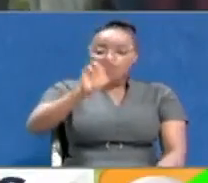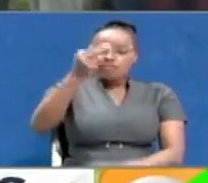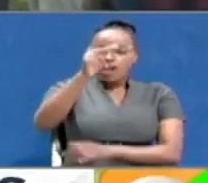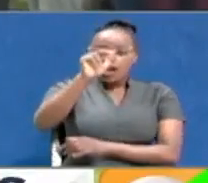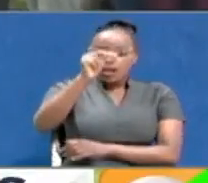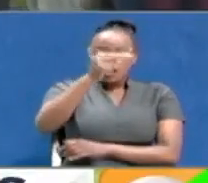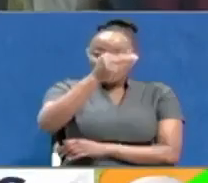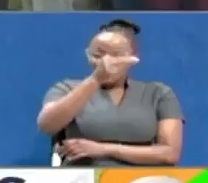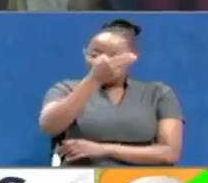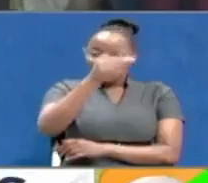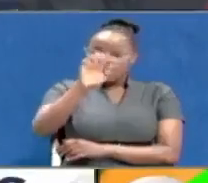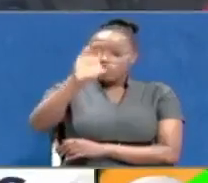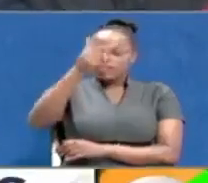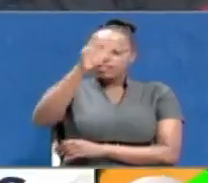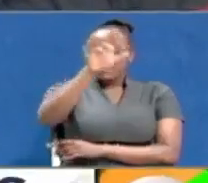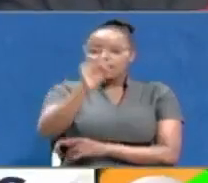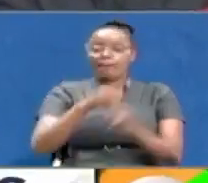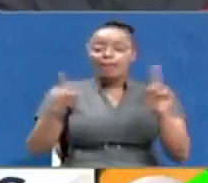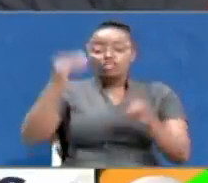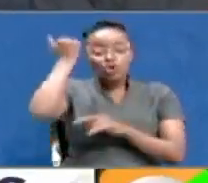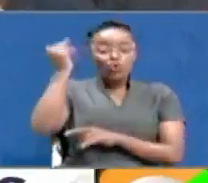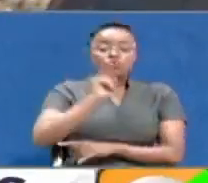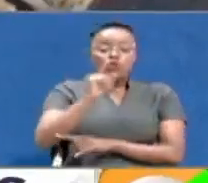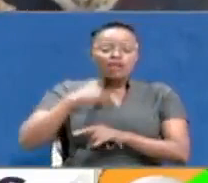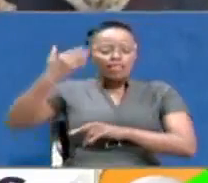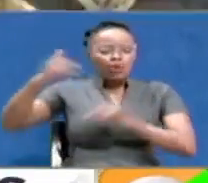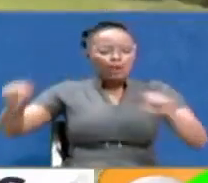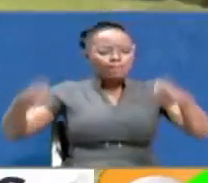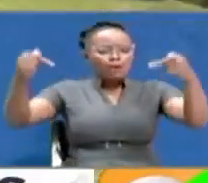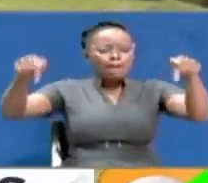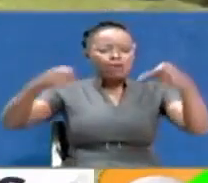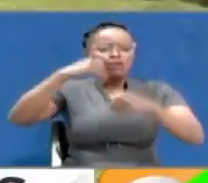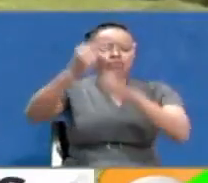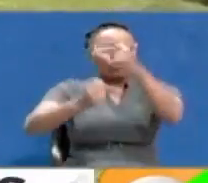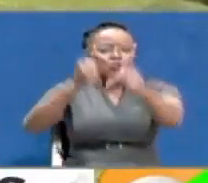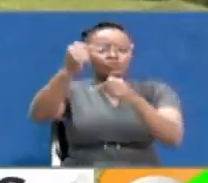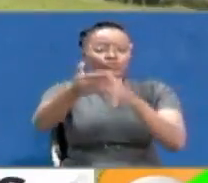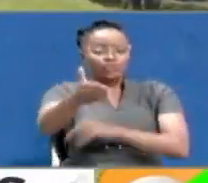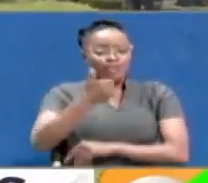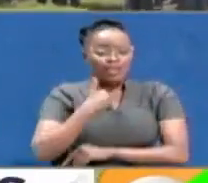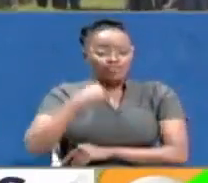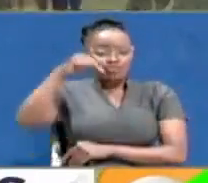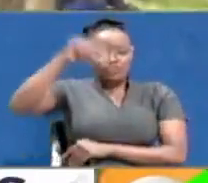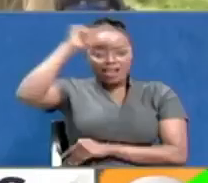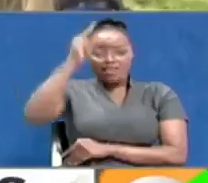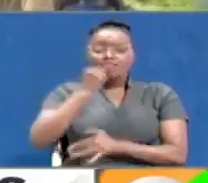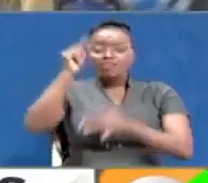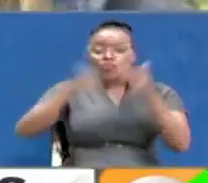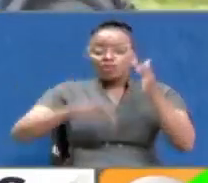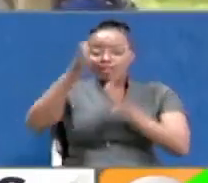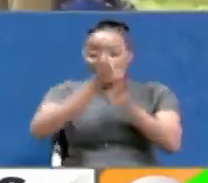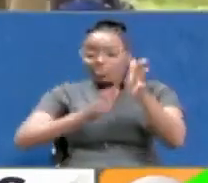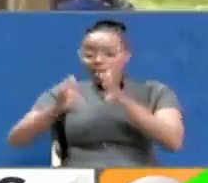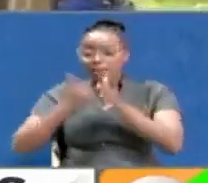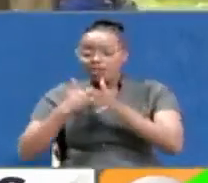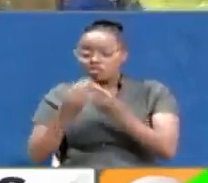to the residents, but ever since, court orders and perennial clashes have been the order of the day. Today, the government says plans to